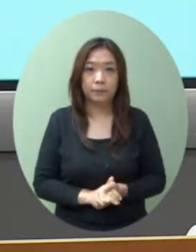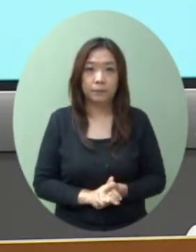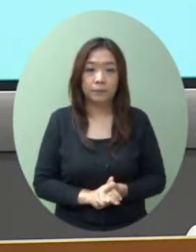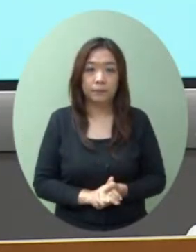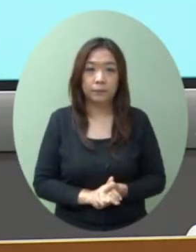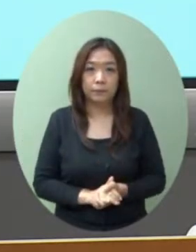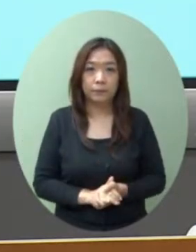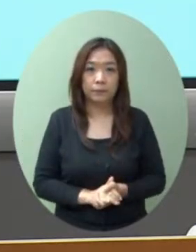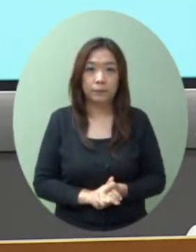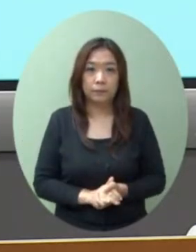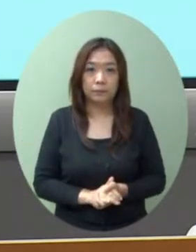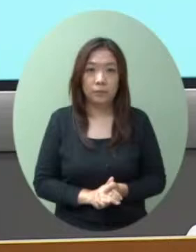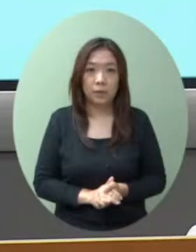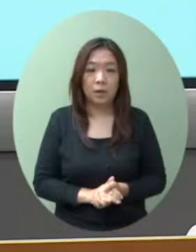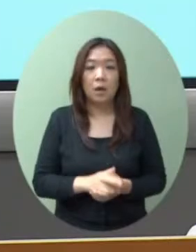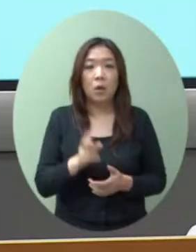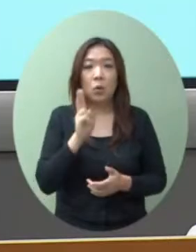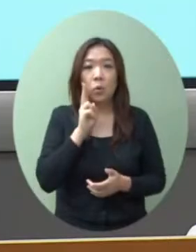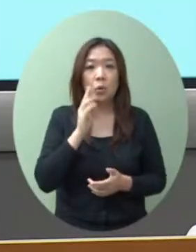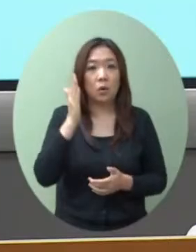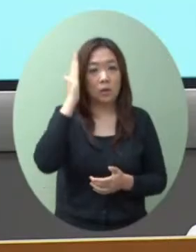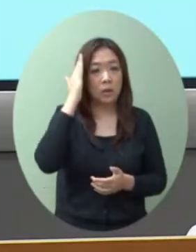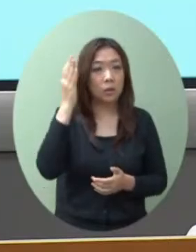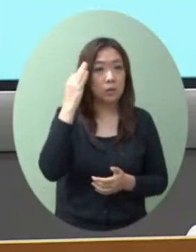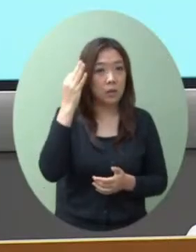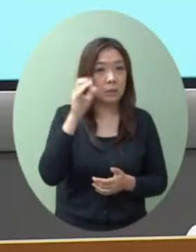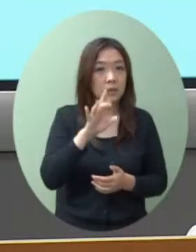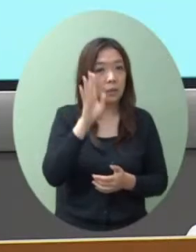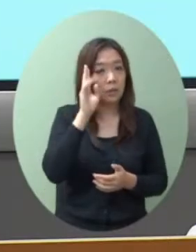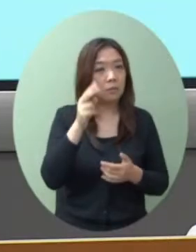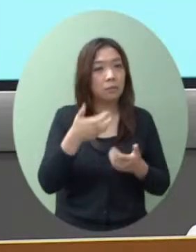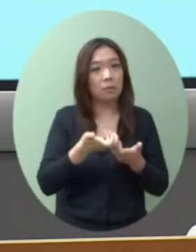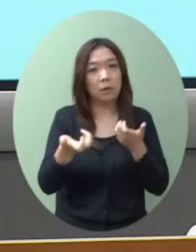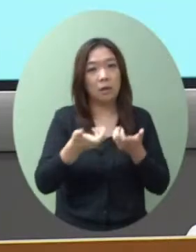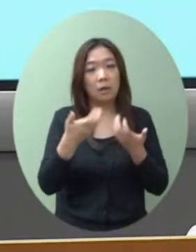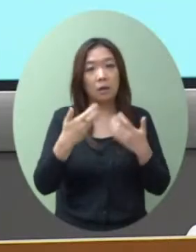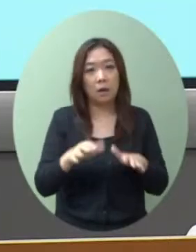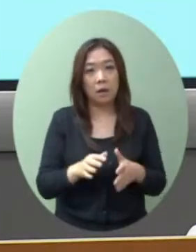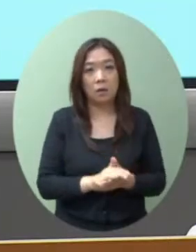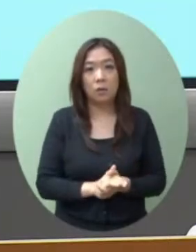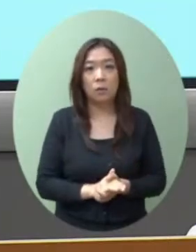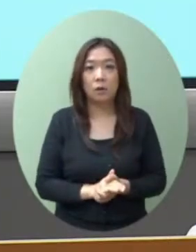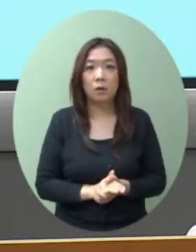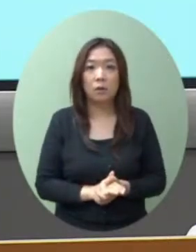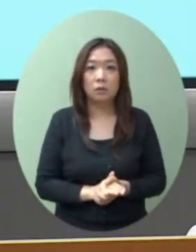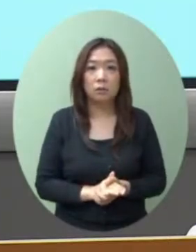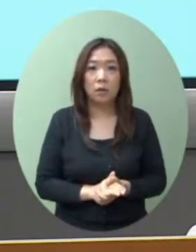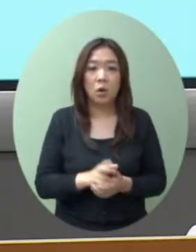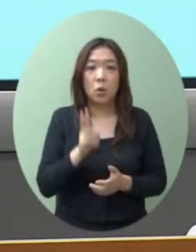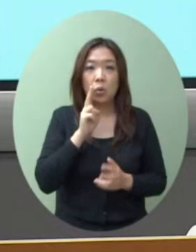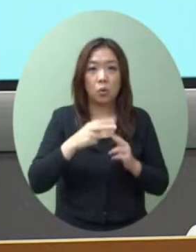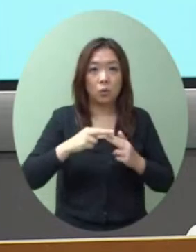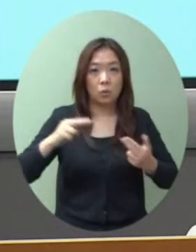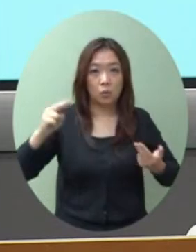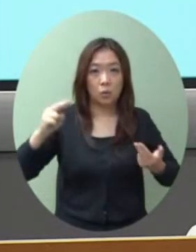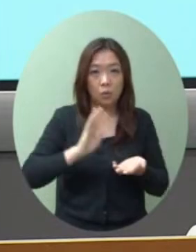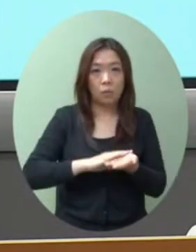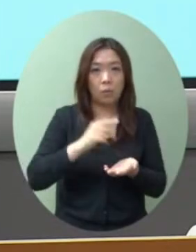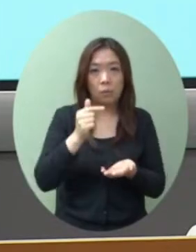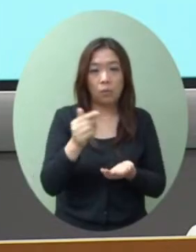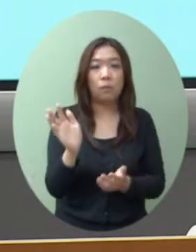days of hotel quarantine, and provided they are not PCR positive, then they are given a yellow